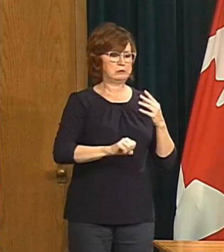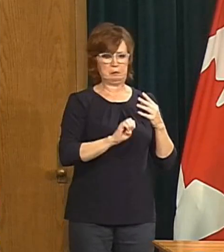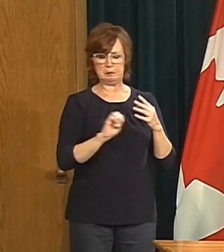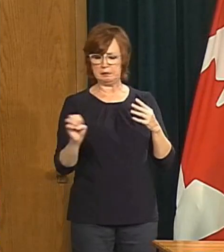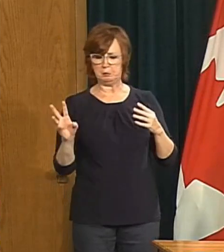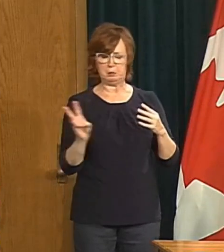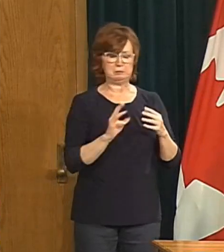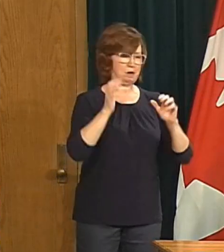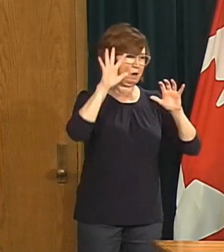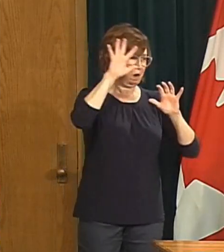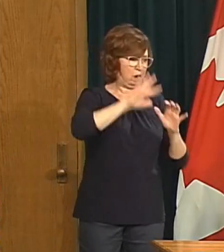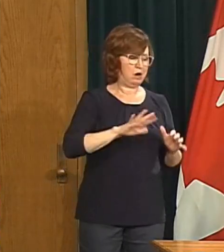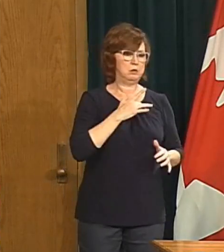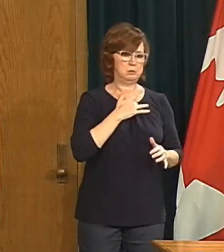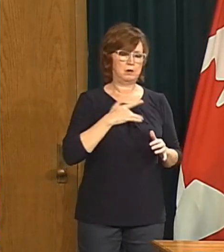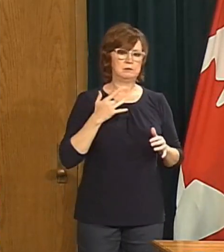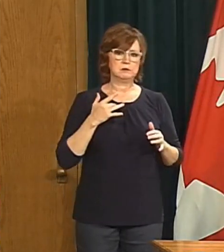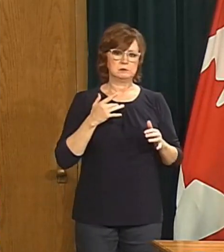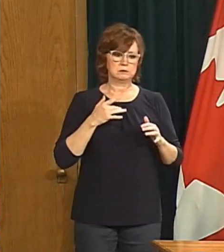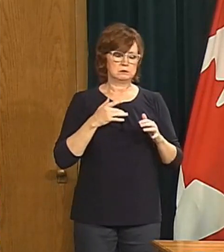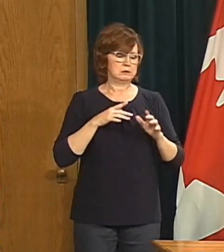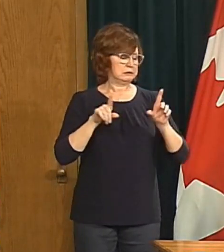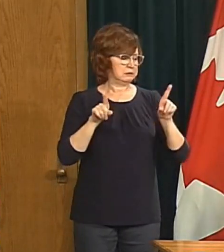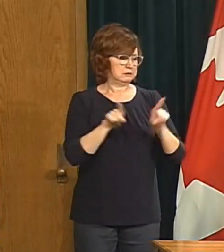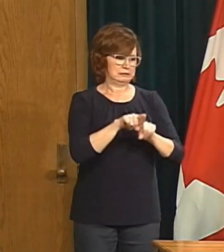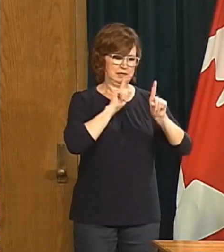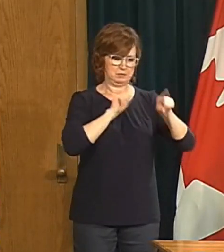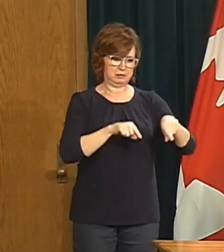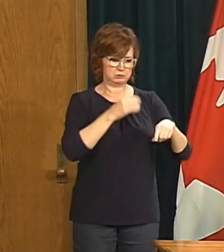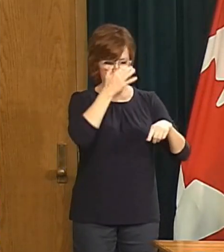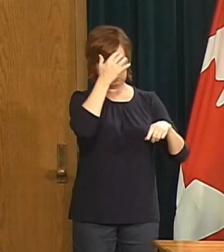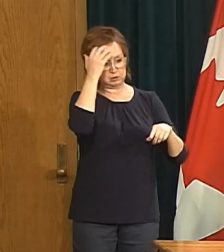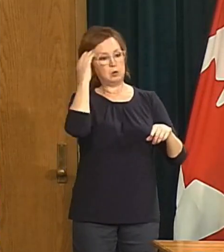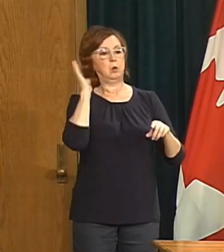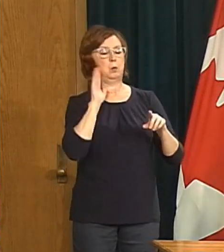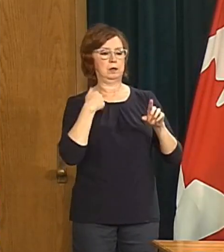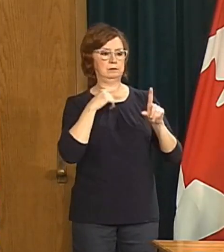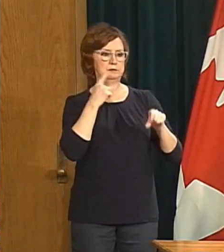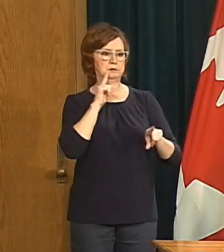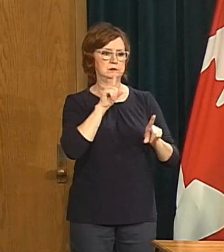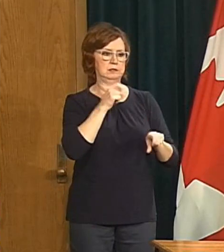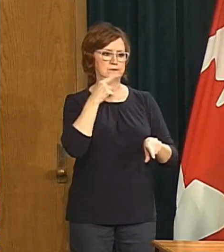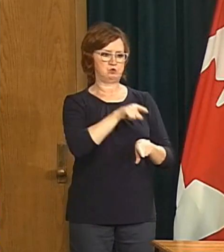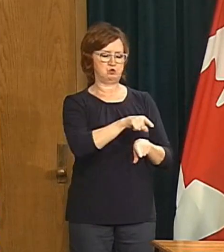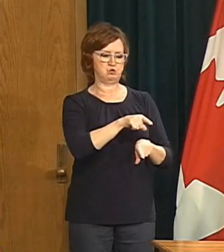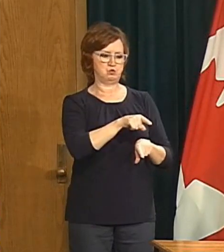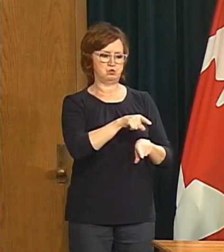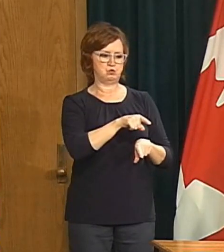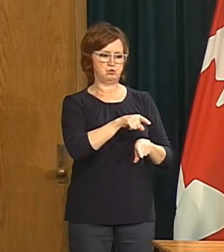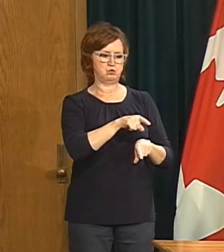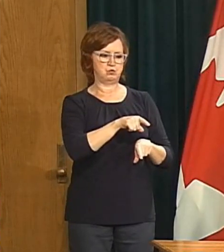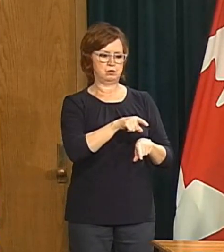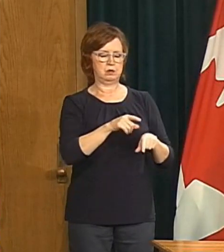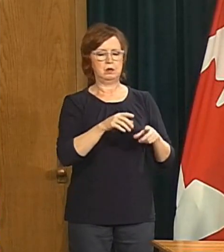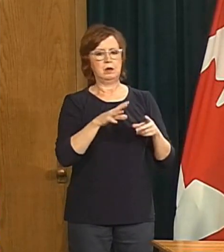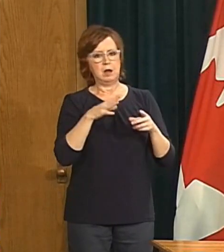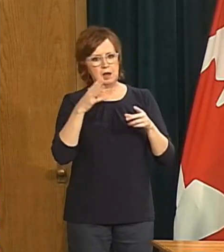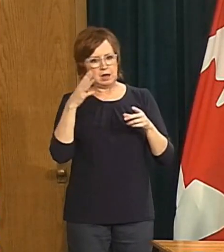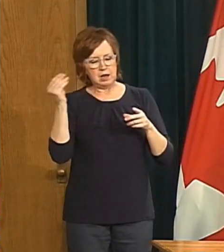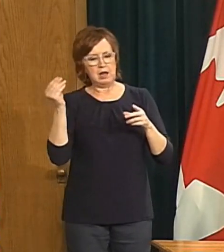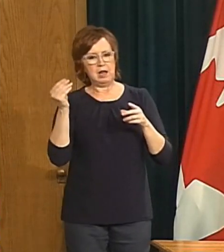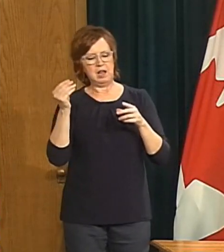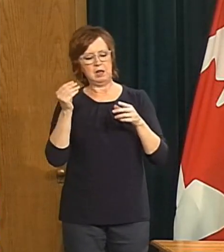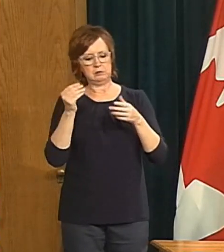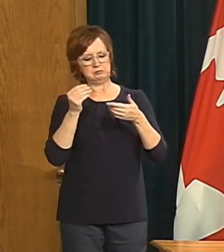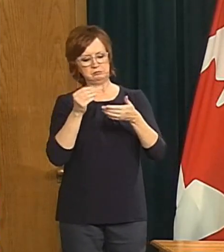rural and remote communities as we go through the next number of weeks and expand our ability to have some not quite mobile